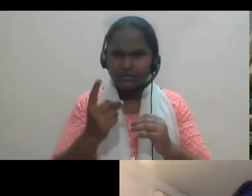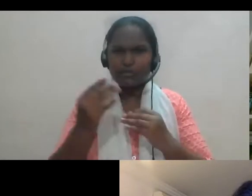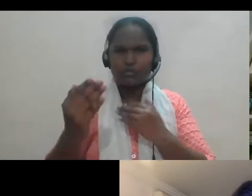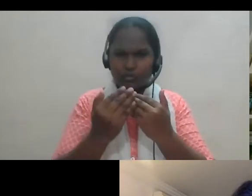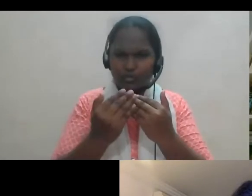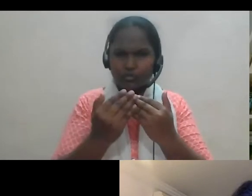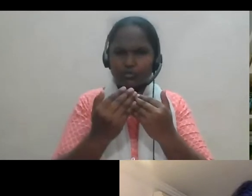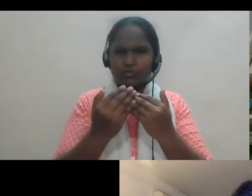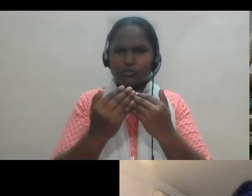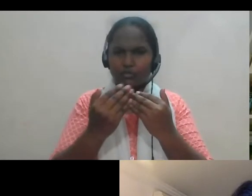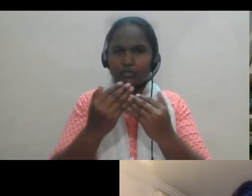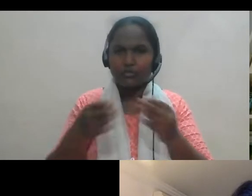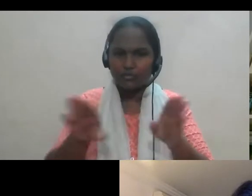closure,